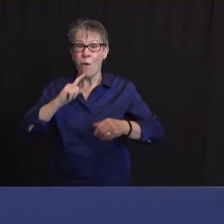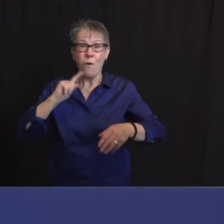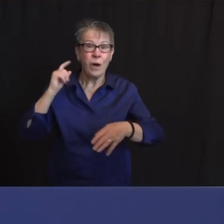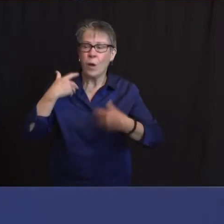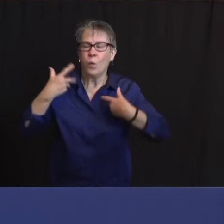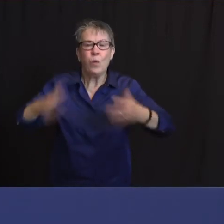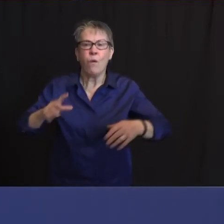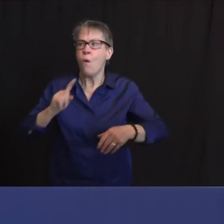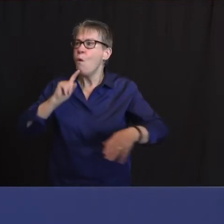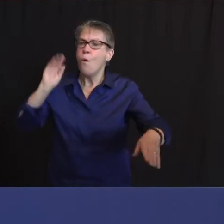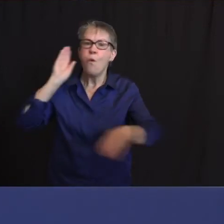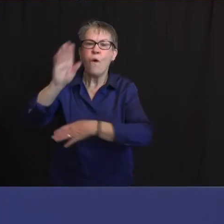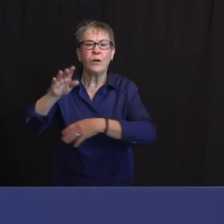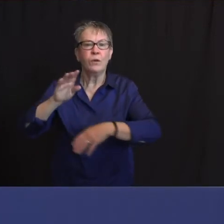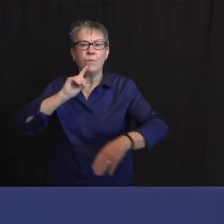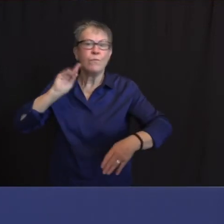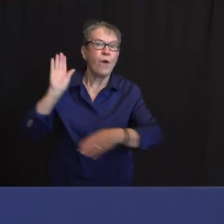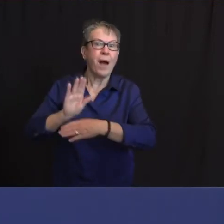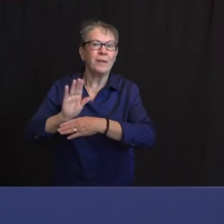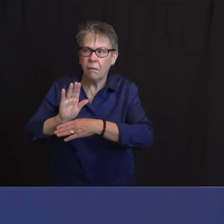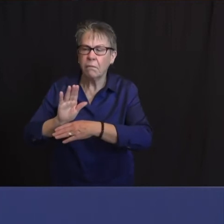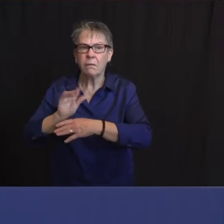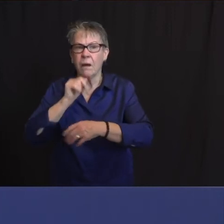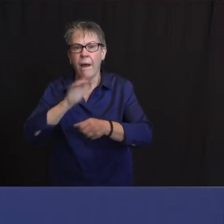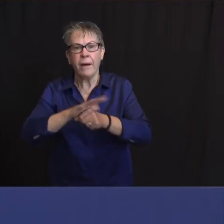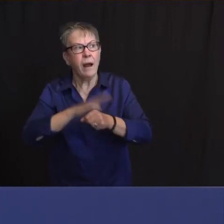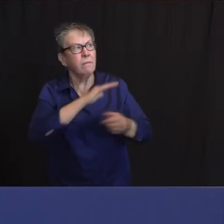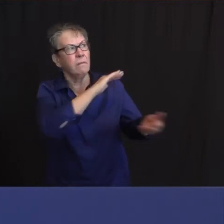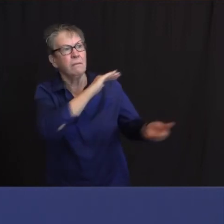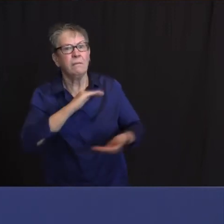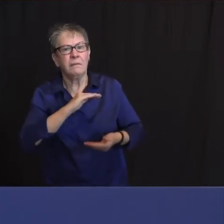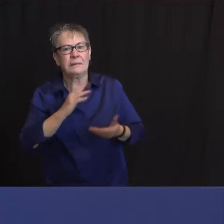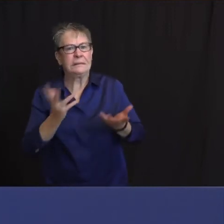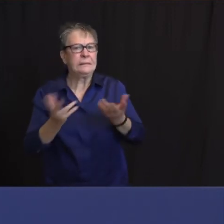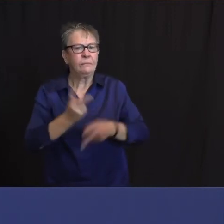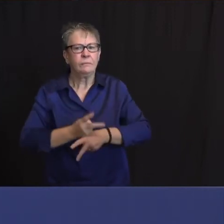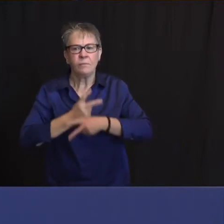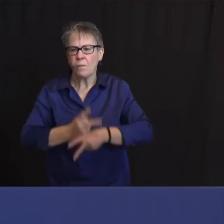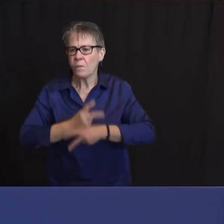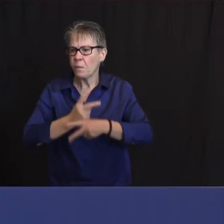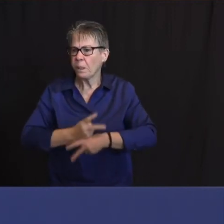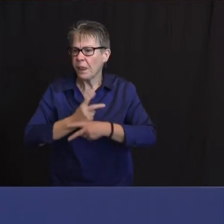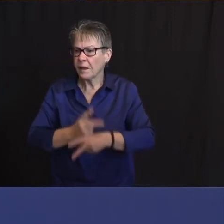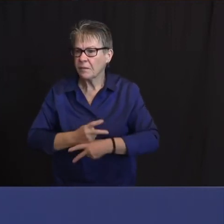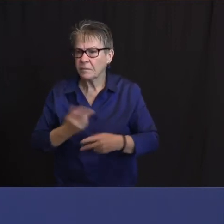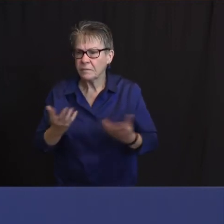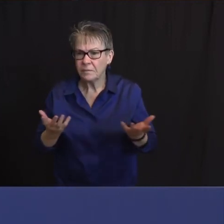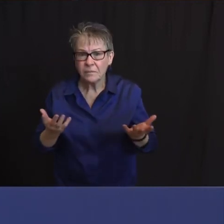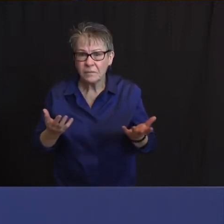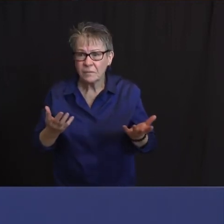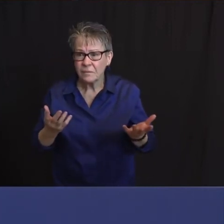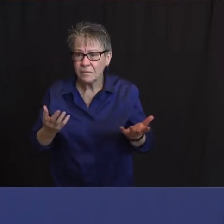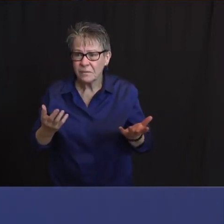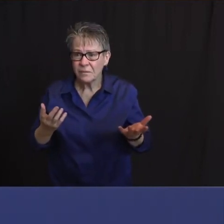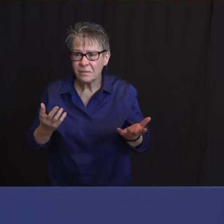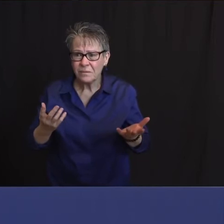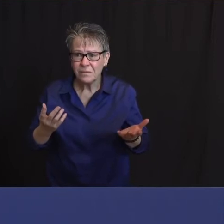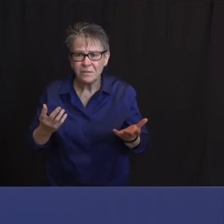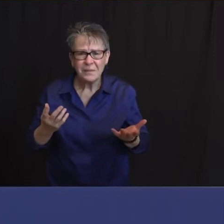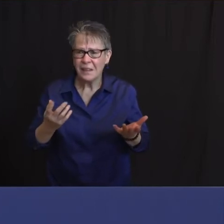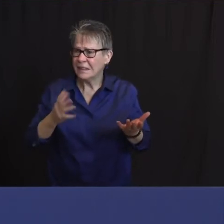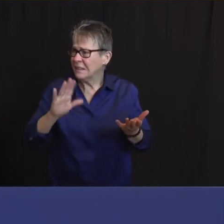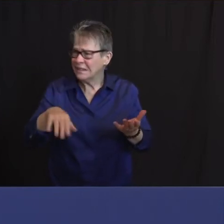for a while. Am I satisfied? Day one, 17,000 calls in hour number one. How many by